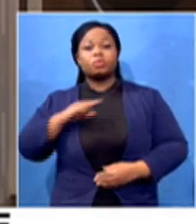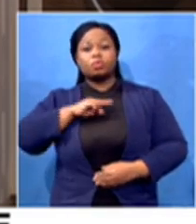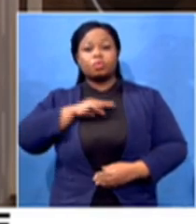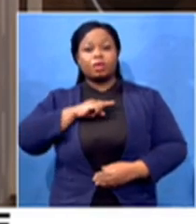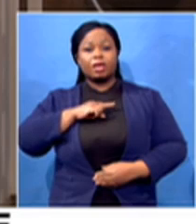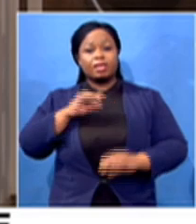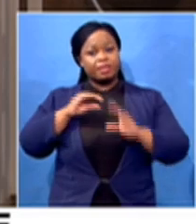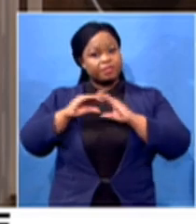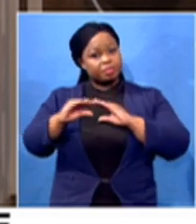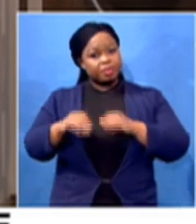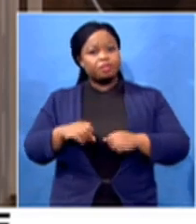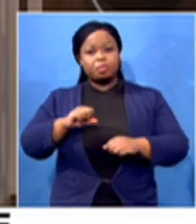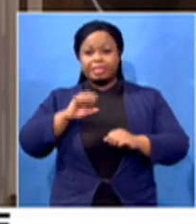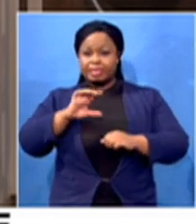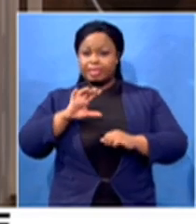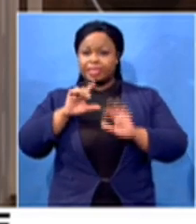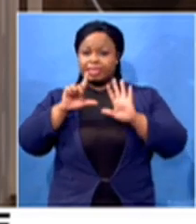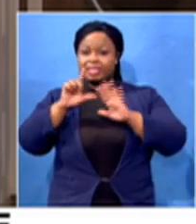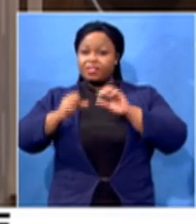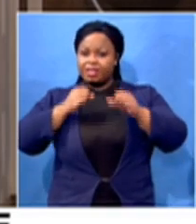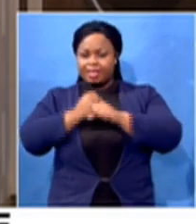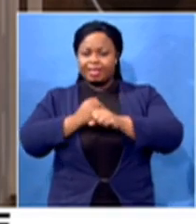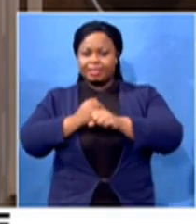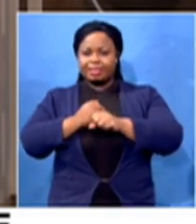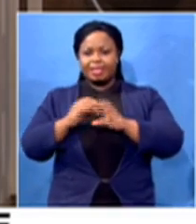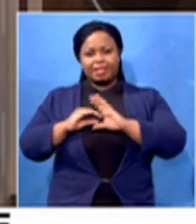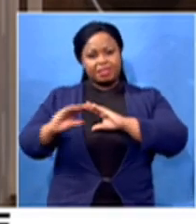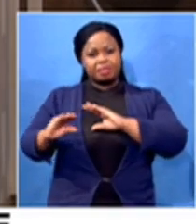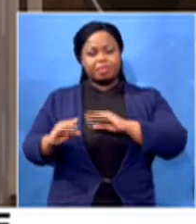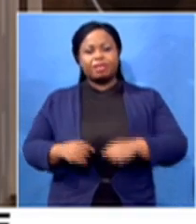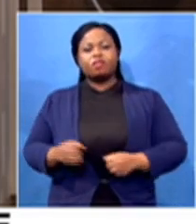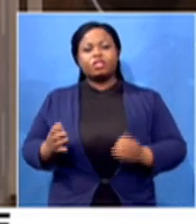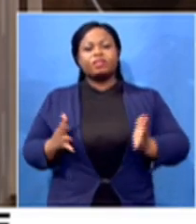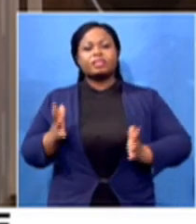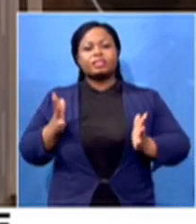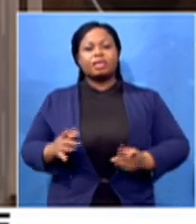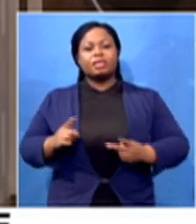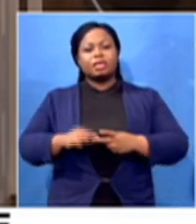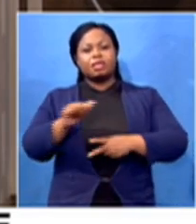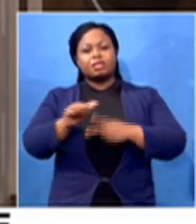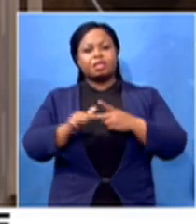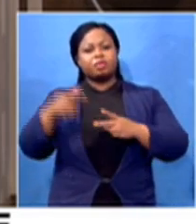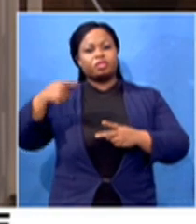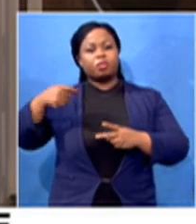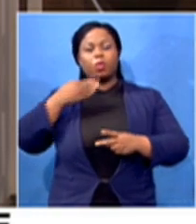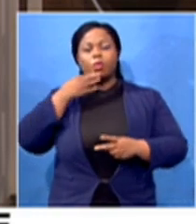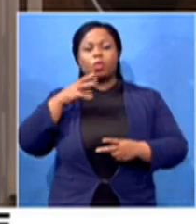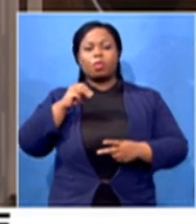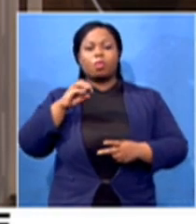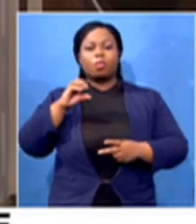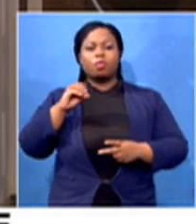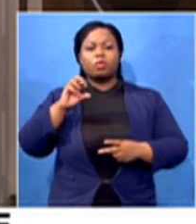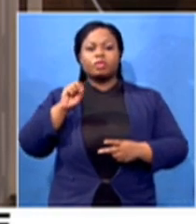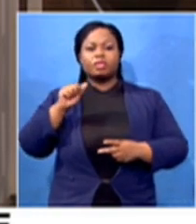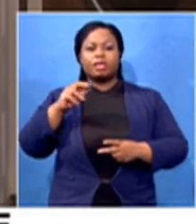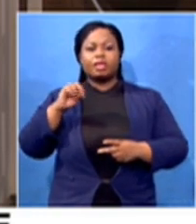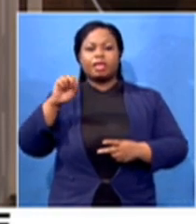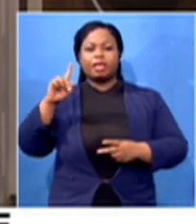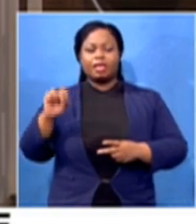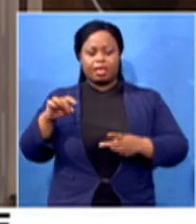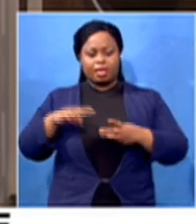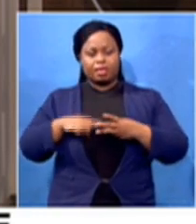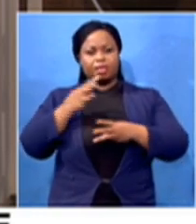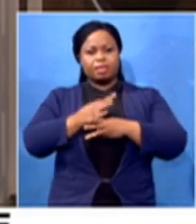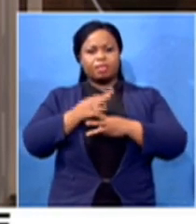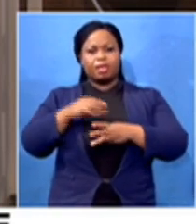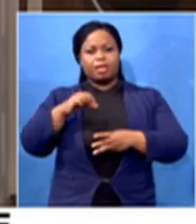President Ramaphosa himself as the facilitator, and also by Deputy Justice Mutseneke and Ntate Ratebe, of